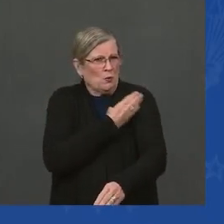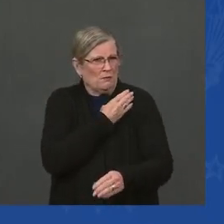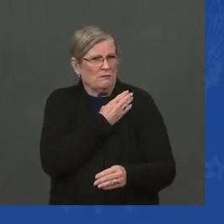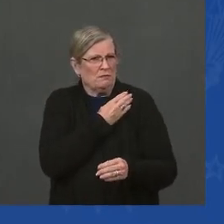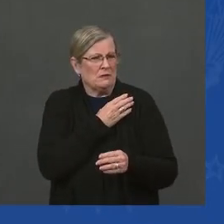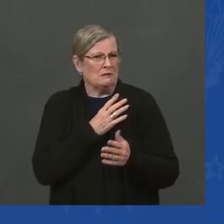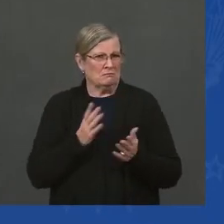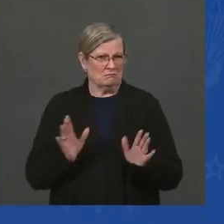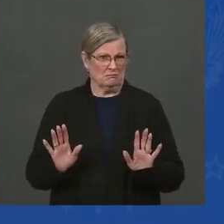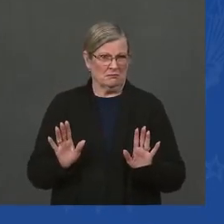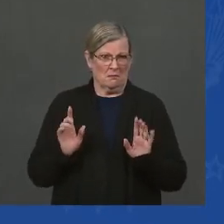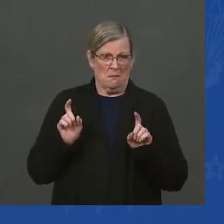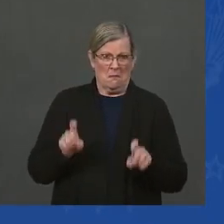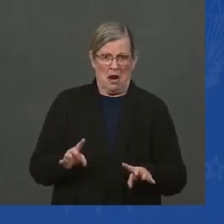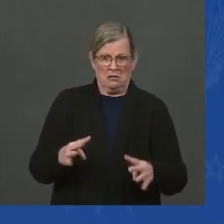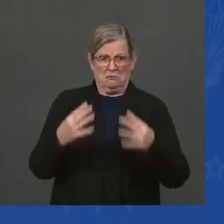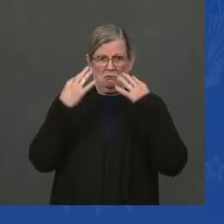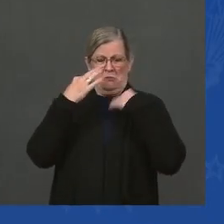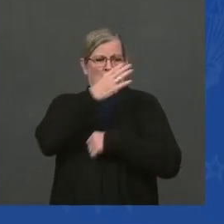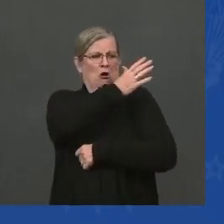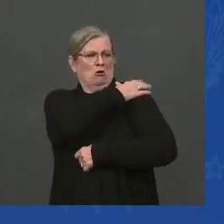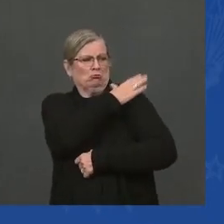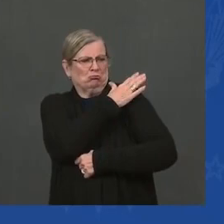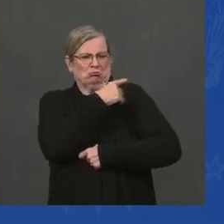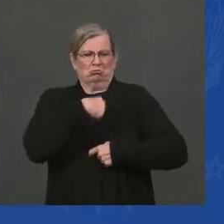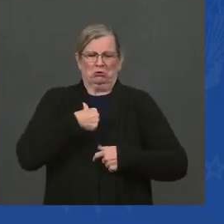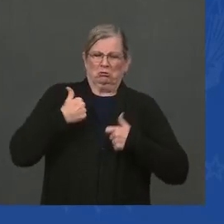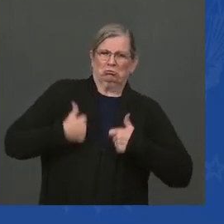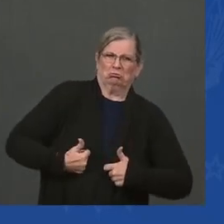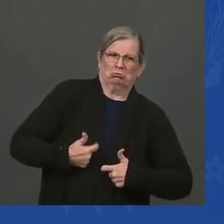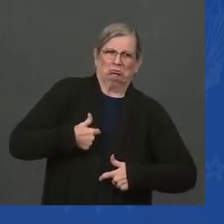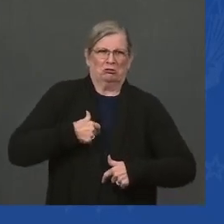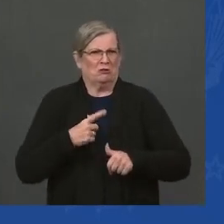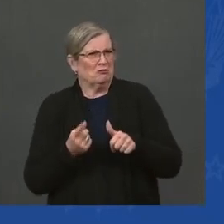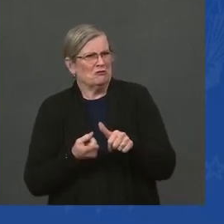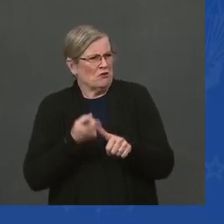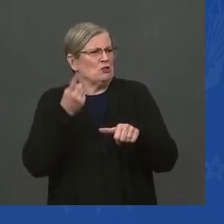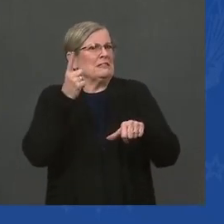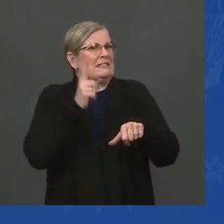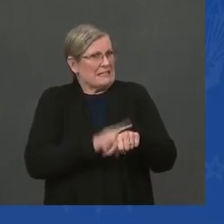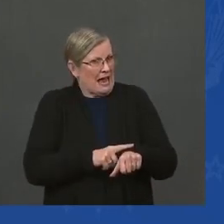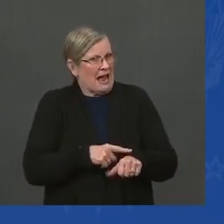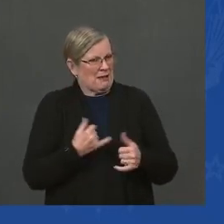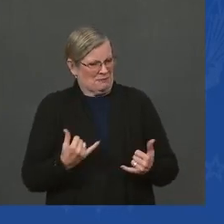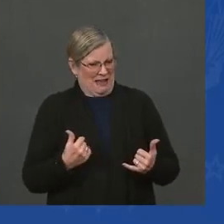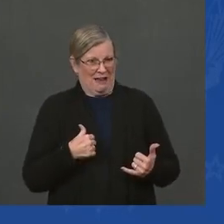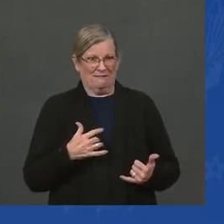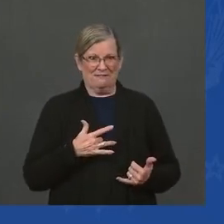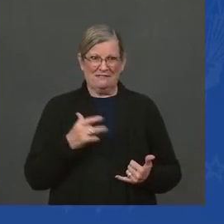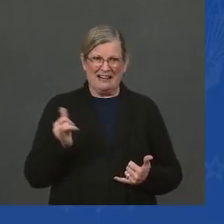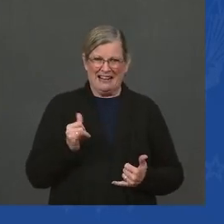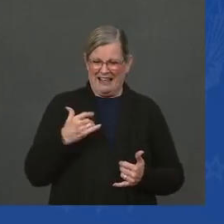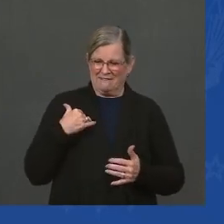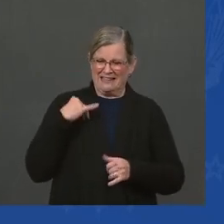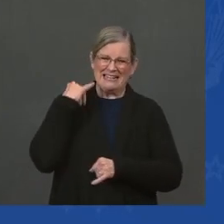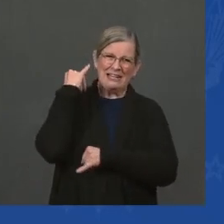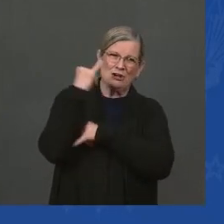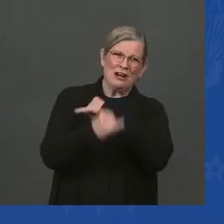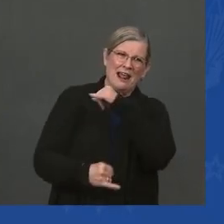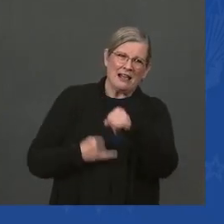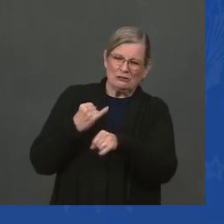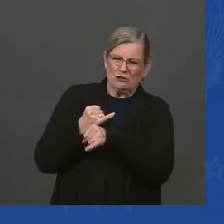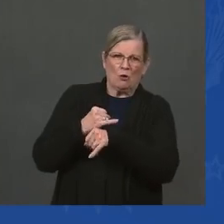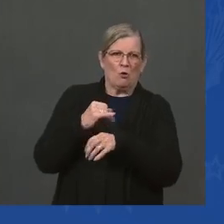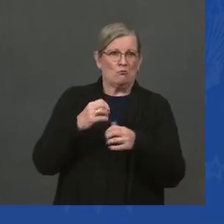we've gotten for the first time a combination of, in dealing with the international problem and that